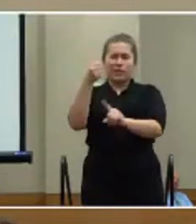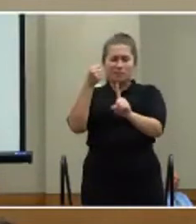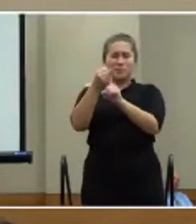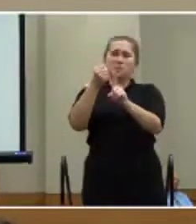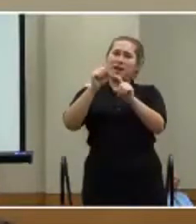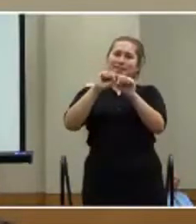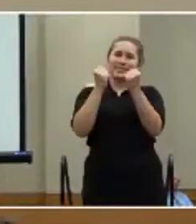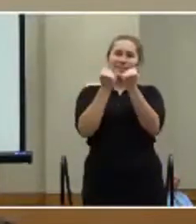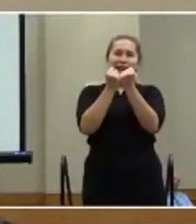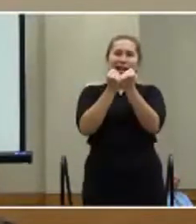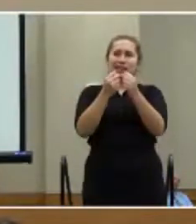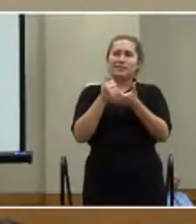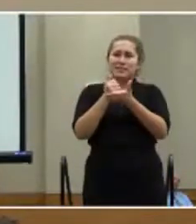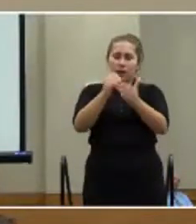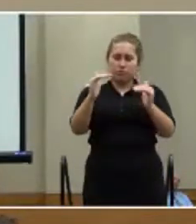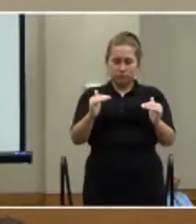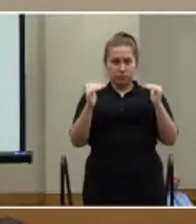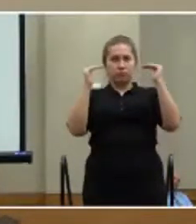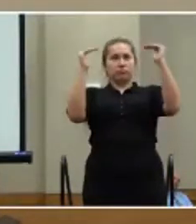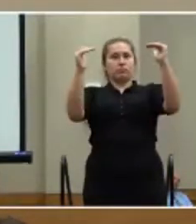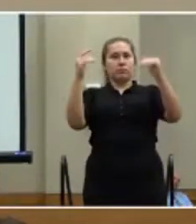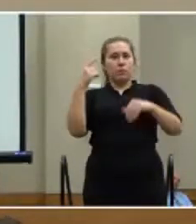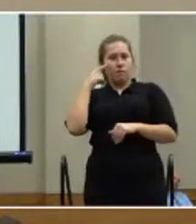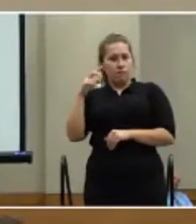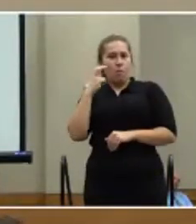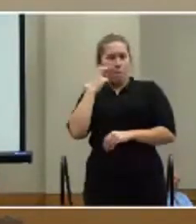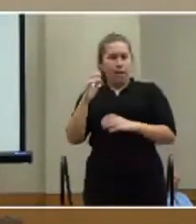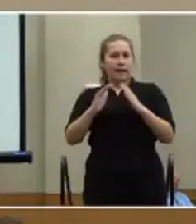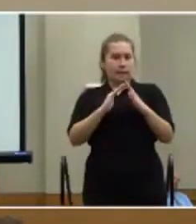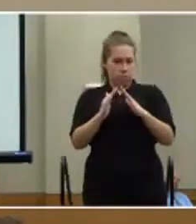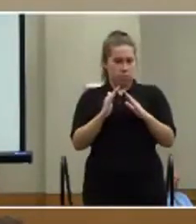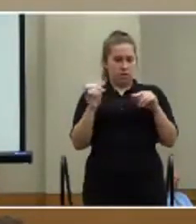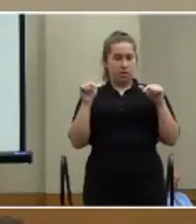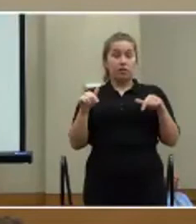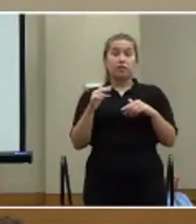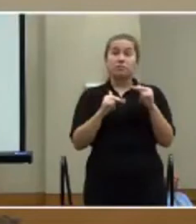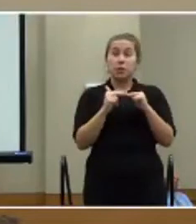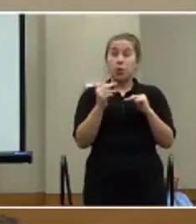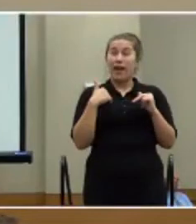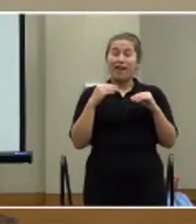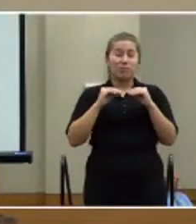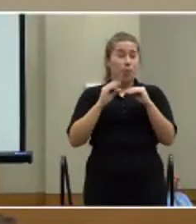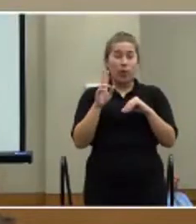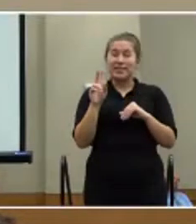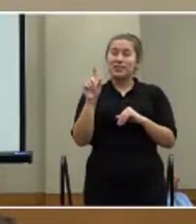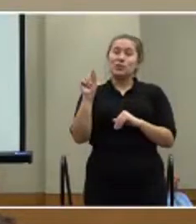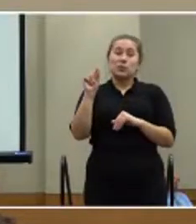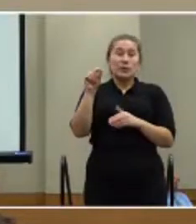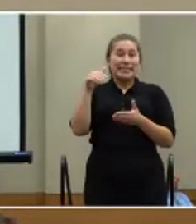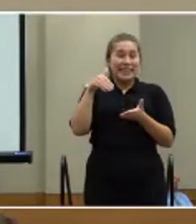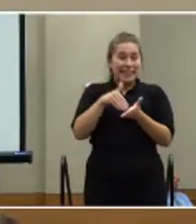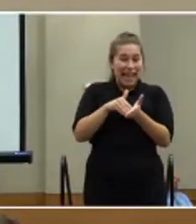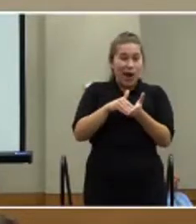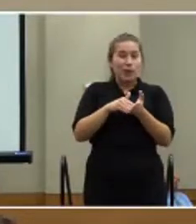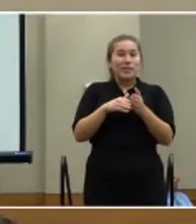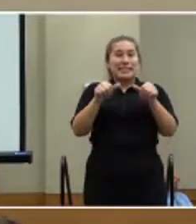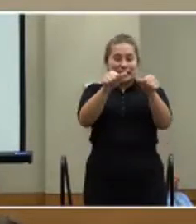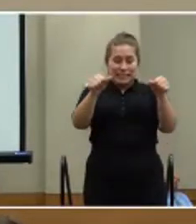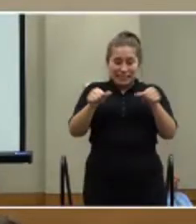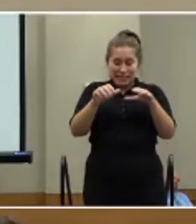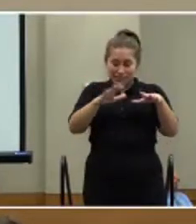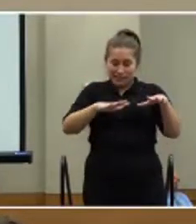raise expectations for blind people. In this building we have over 20,000 square feet of archive space